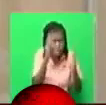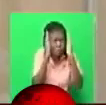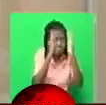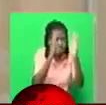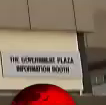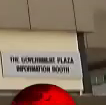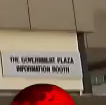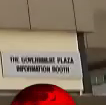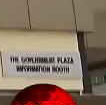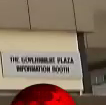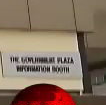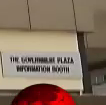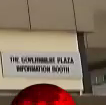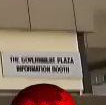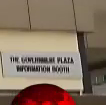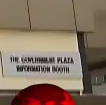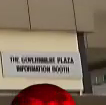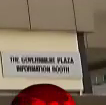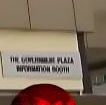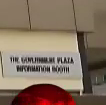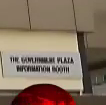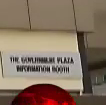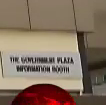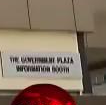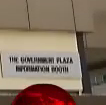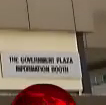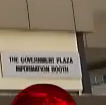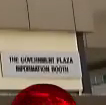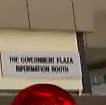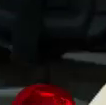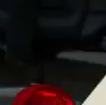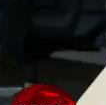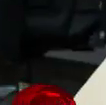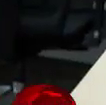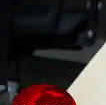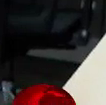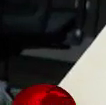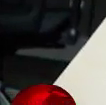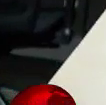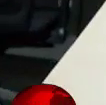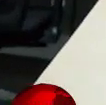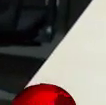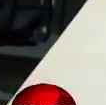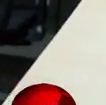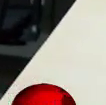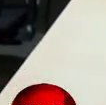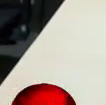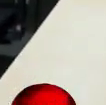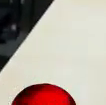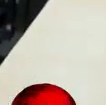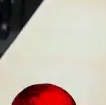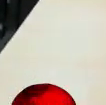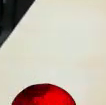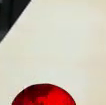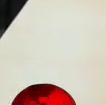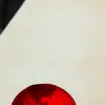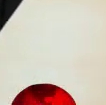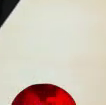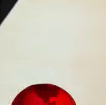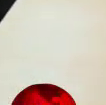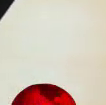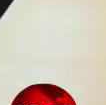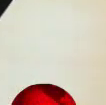of a magic wand. But, she says, while there are many benefits, implementing such a policy requires a lot of